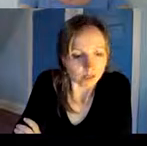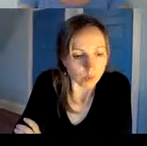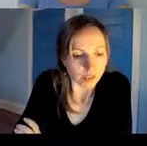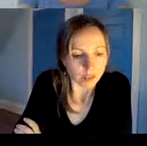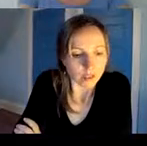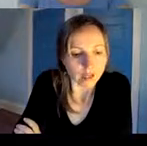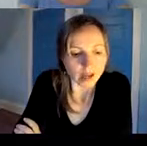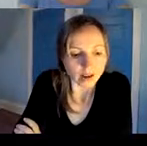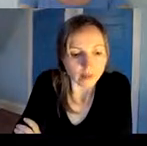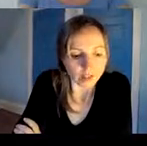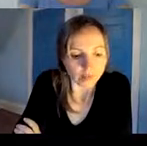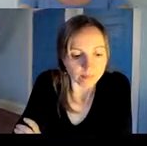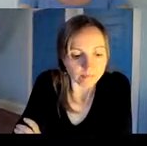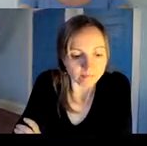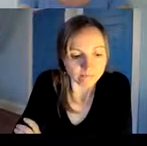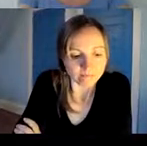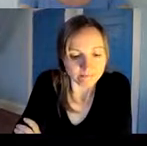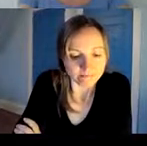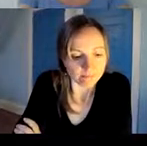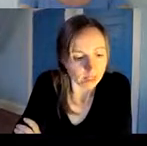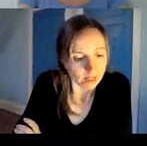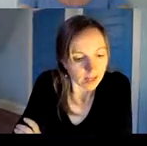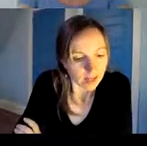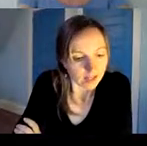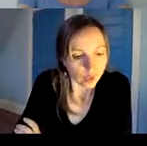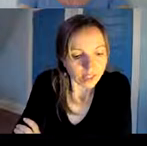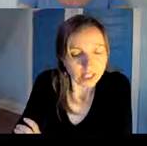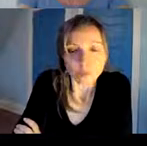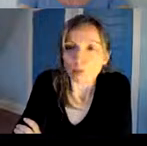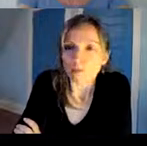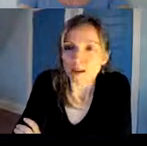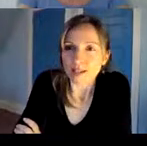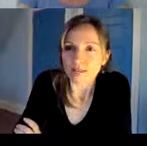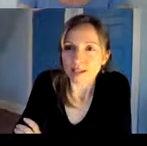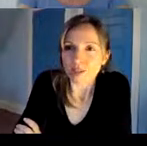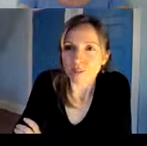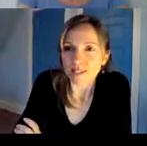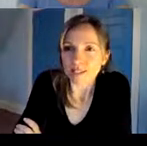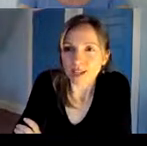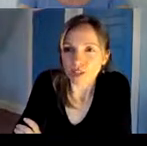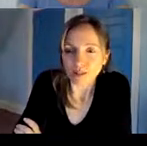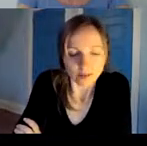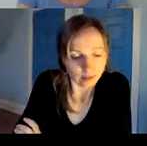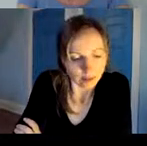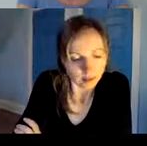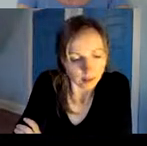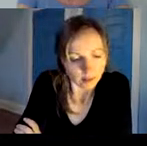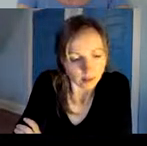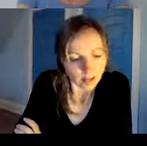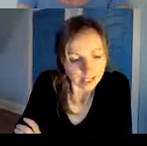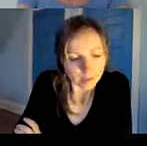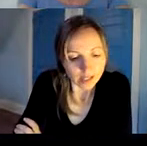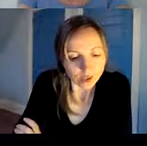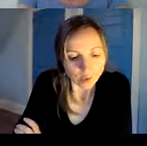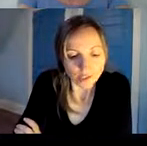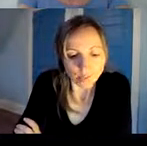on invasive species every year. And a 2019 report by the Invasive Species Center